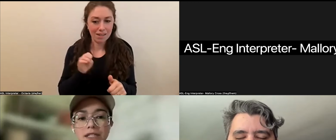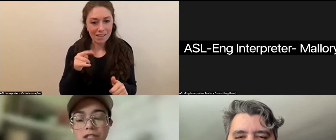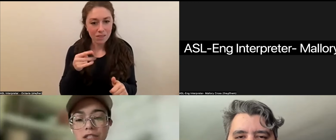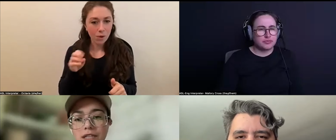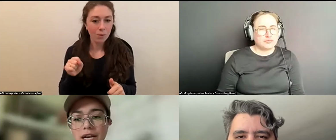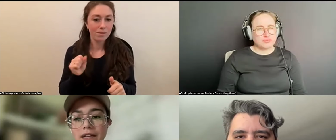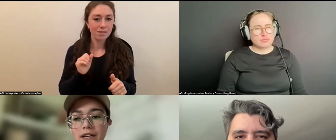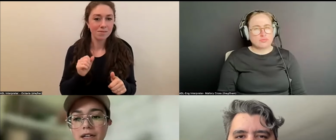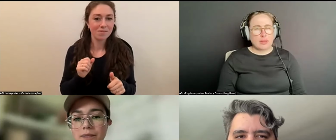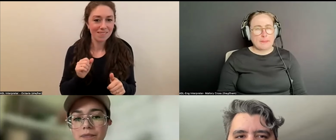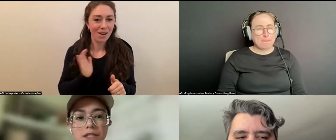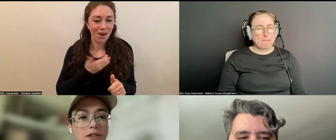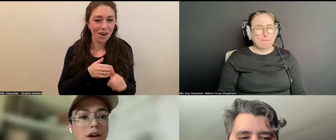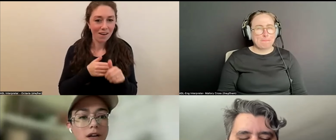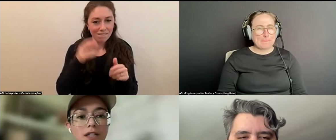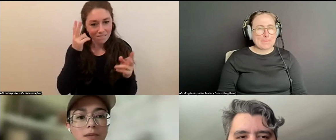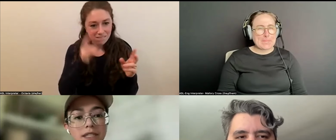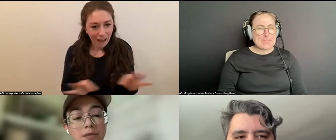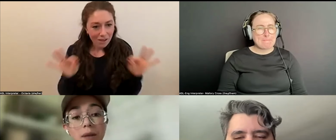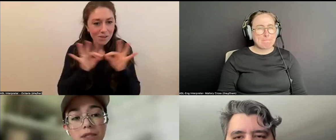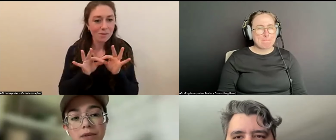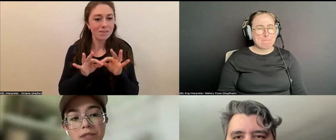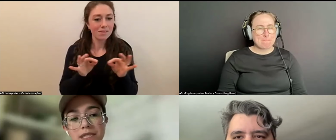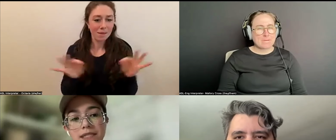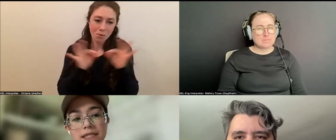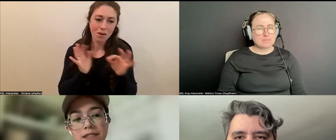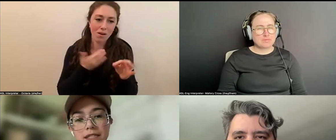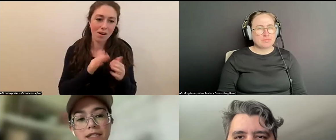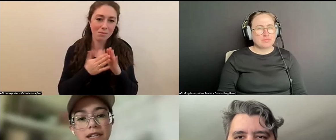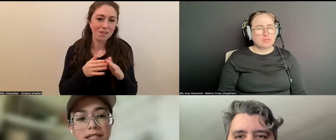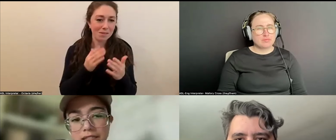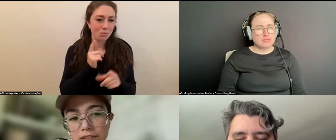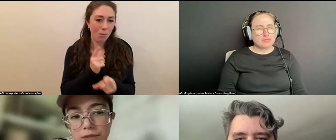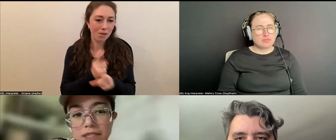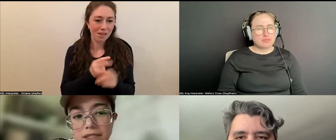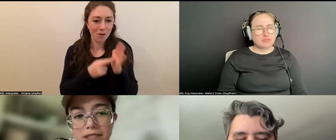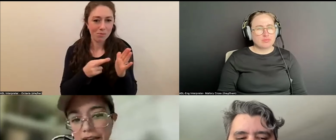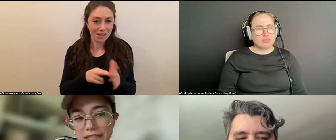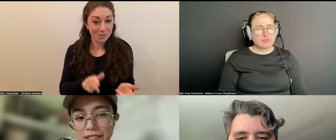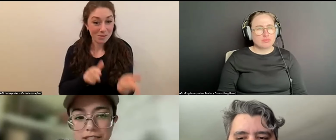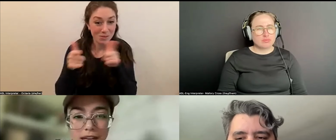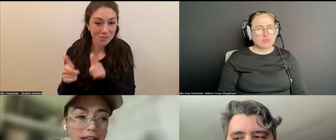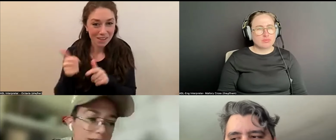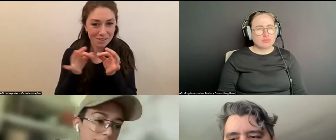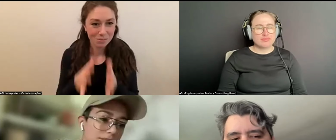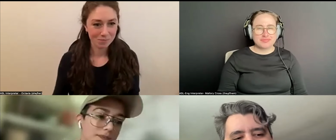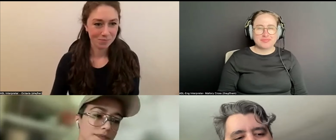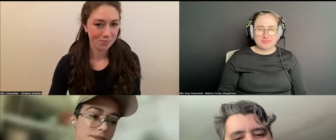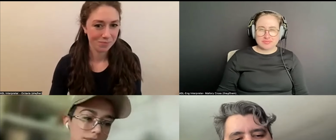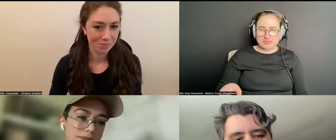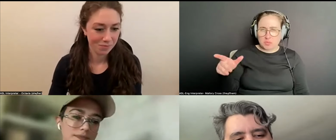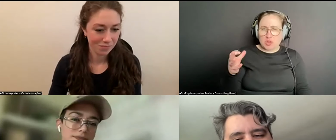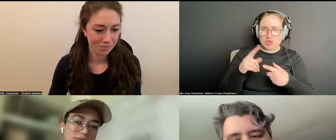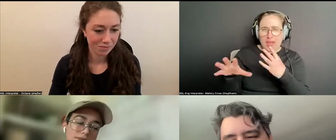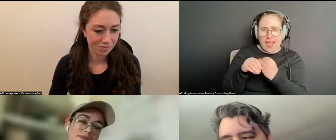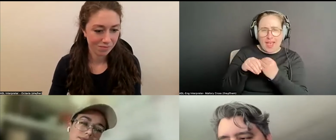And making sure that, you know, our community is properly represented. Andres, I don't know if you want to add anything to that.